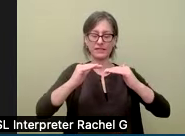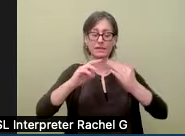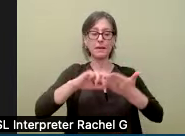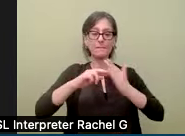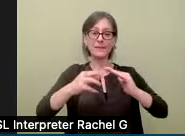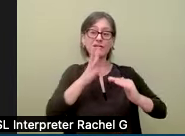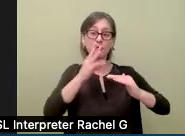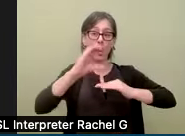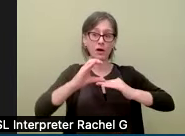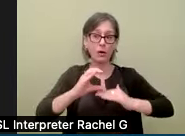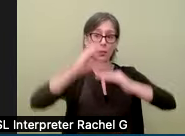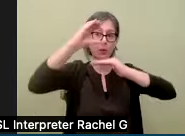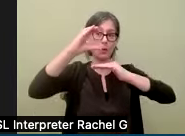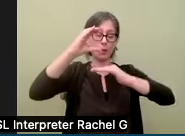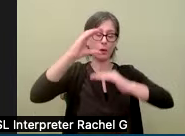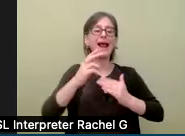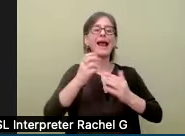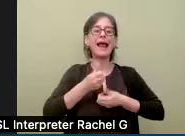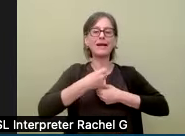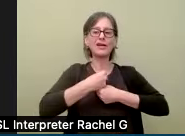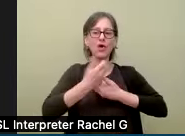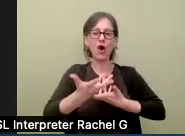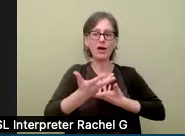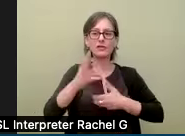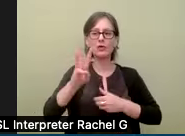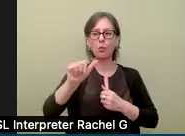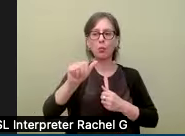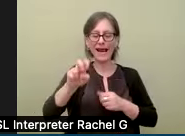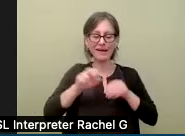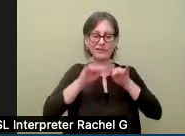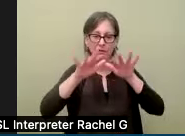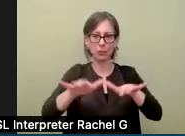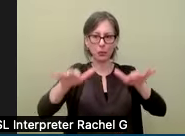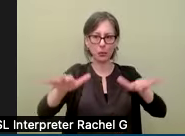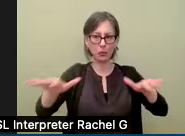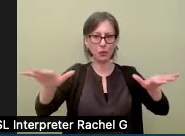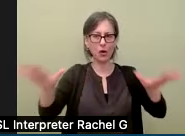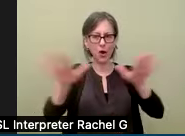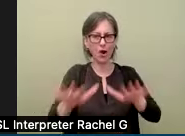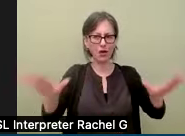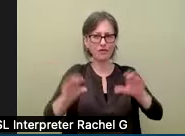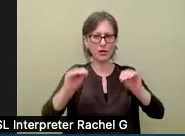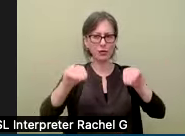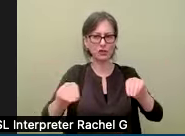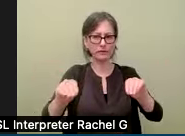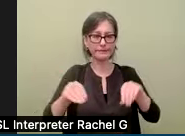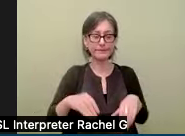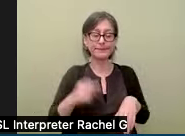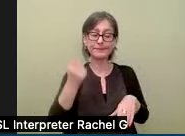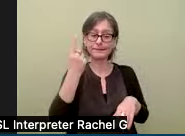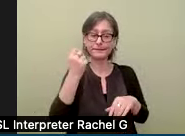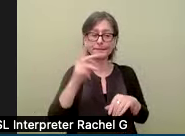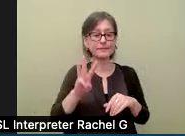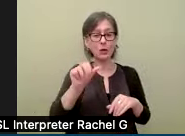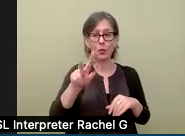as well. And waves are generated and move out in all directions across the ocean. Now, tsunami waves can travel